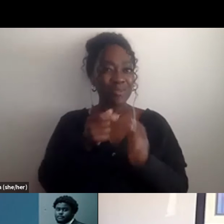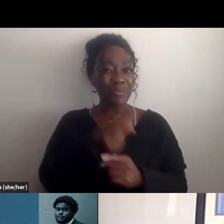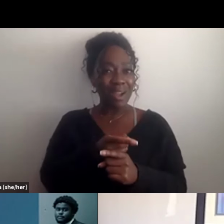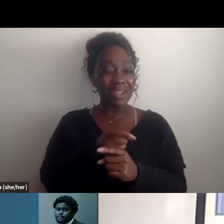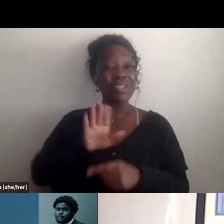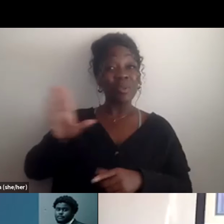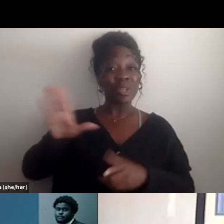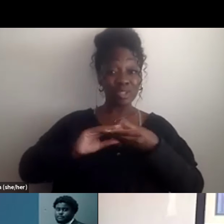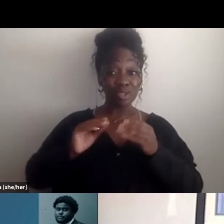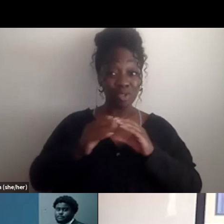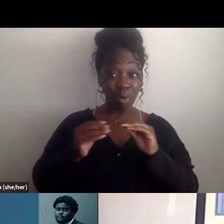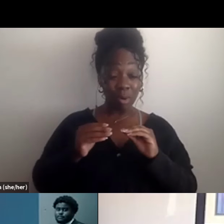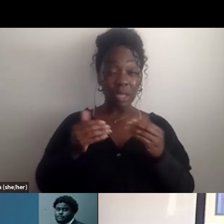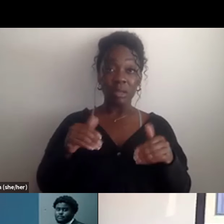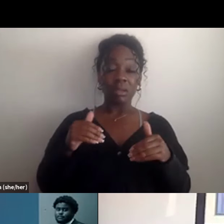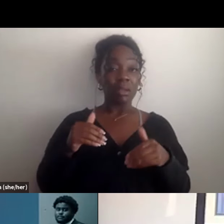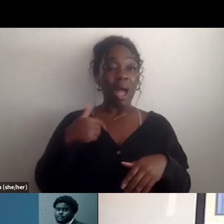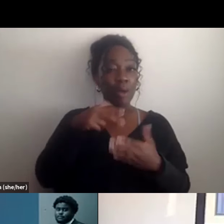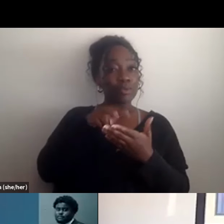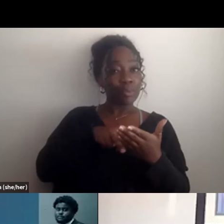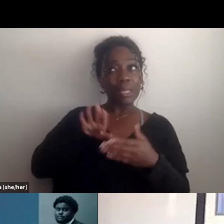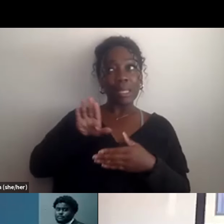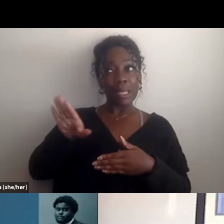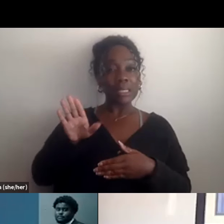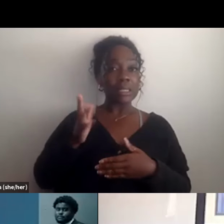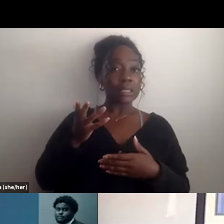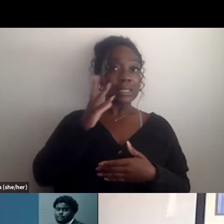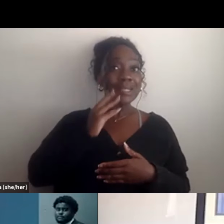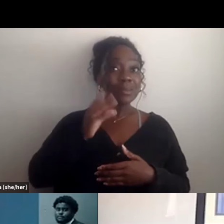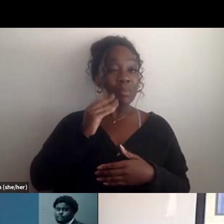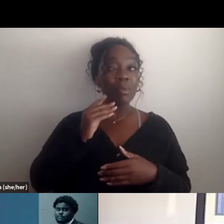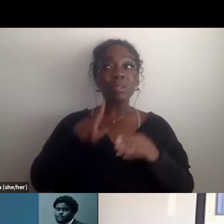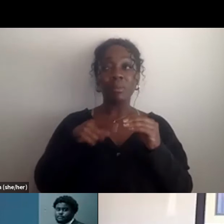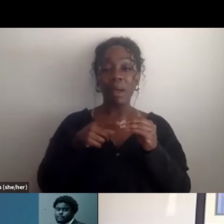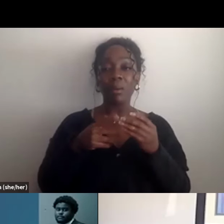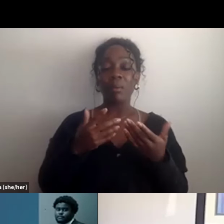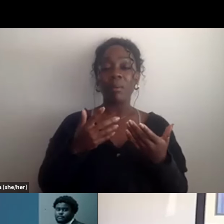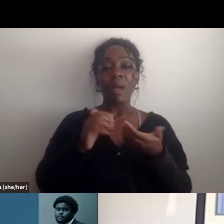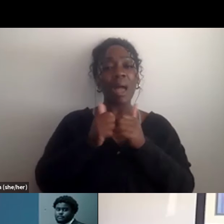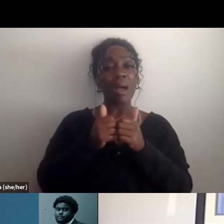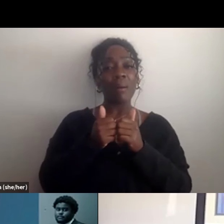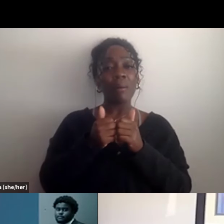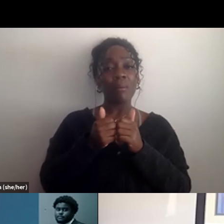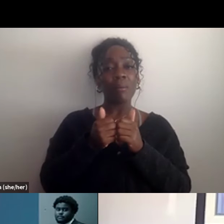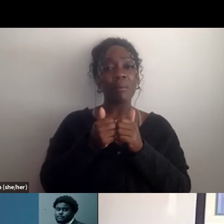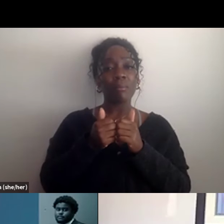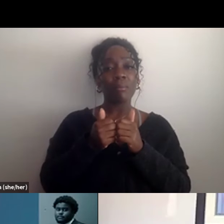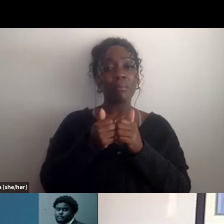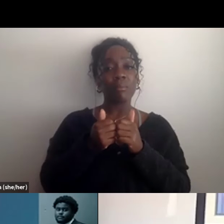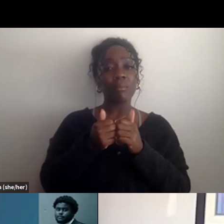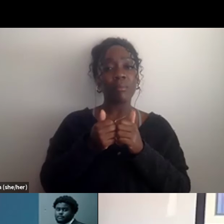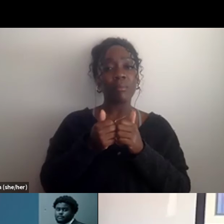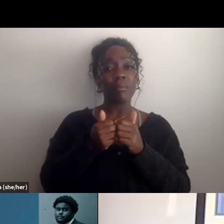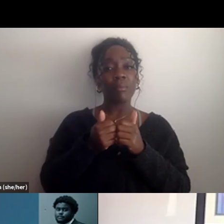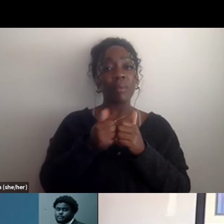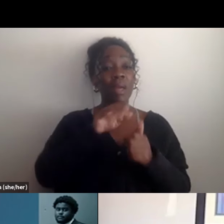points that I kind of came across when I was reading his narrative, when he says, after Master Hugh Auld overhears his mistress